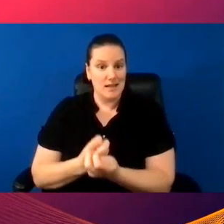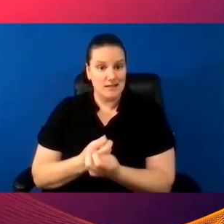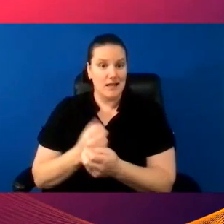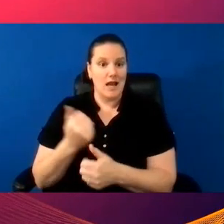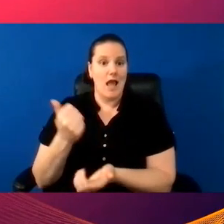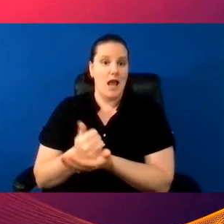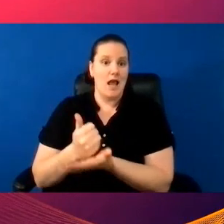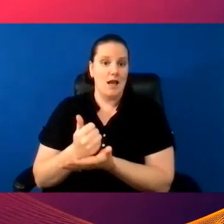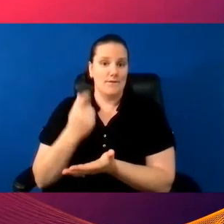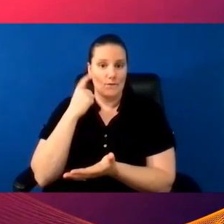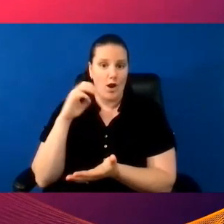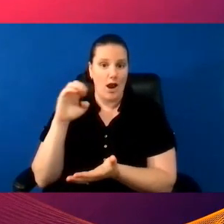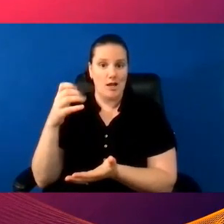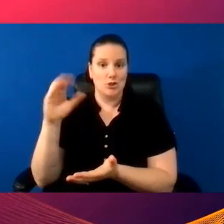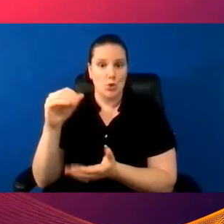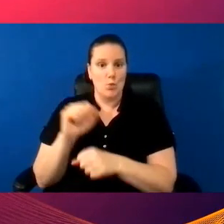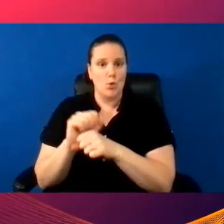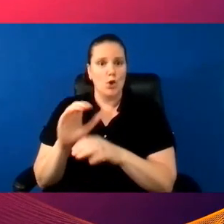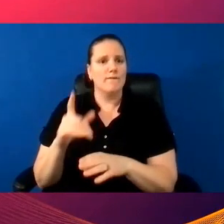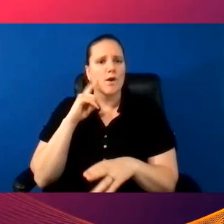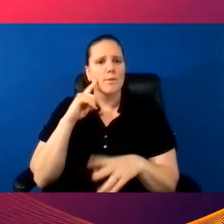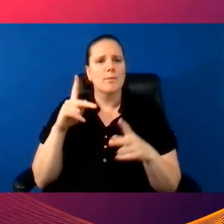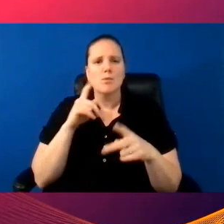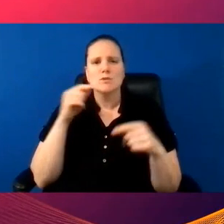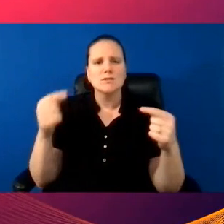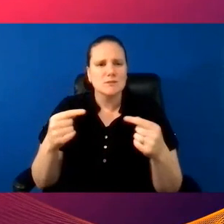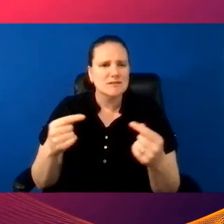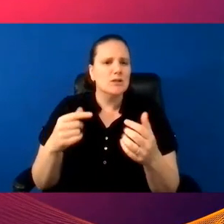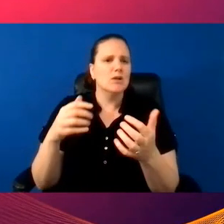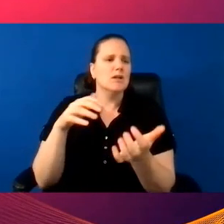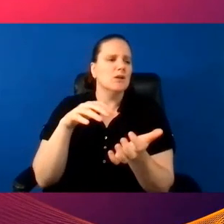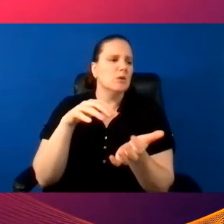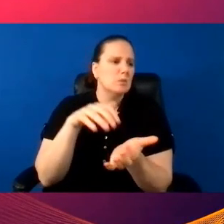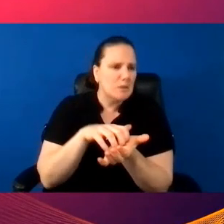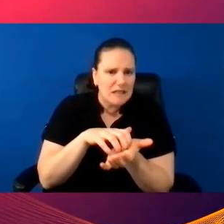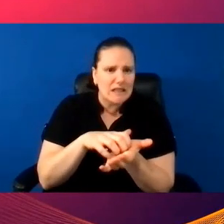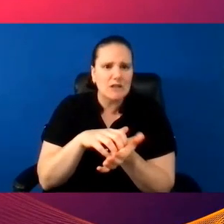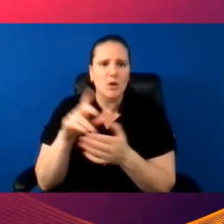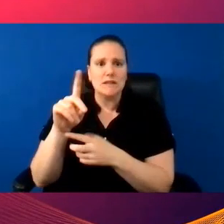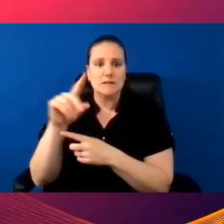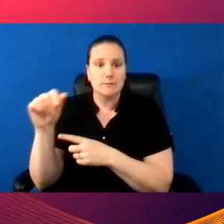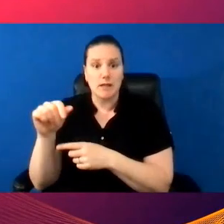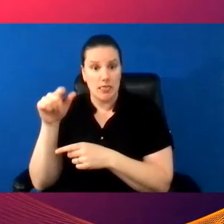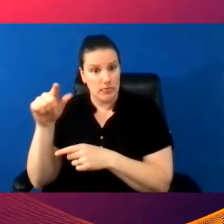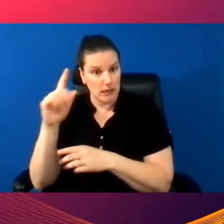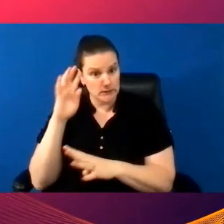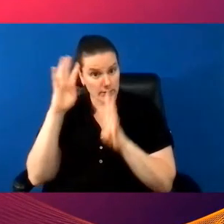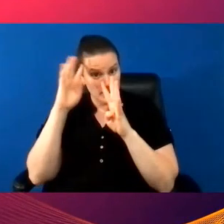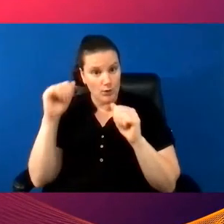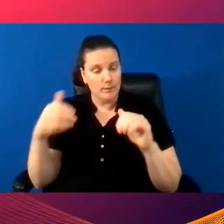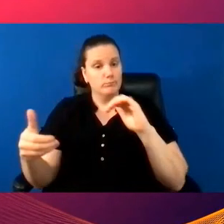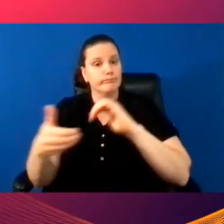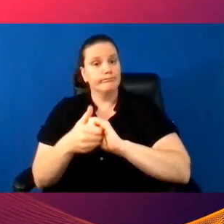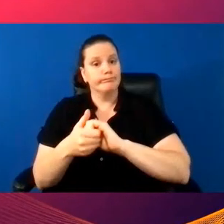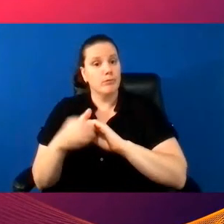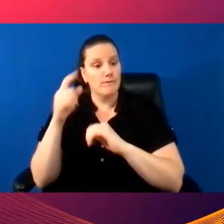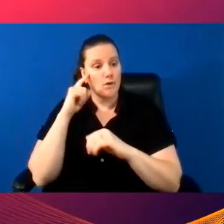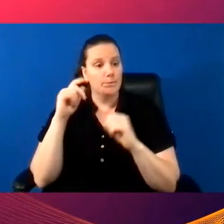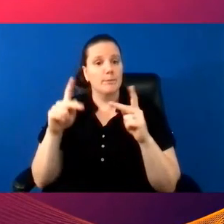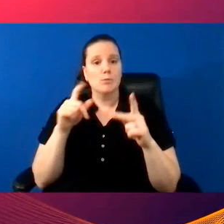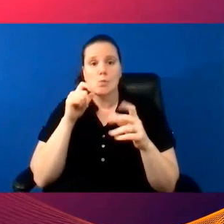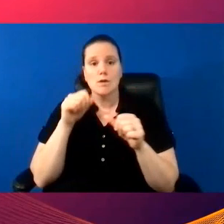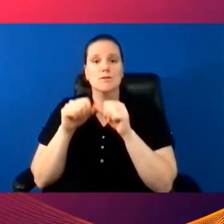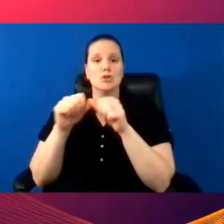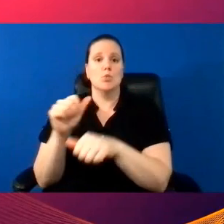an invaluable tool for those suffering from injury, weakness, or disability. This innovation could be the bridge for many who want to continue work